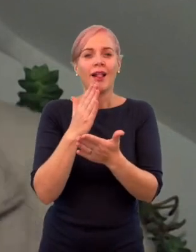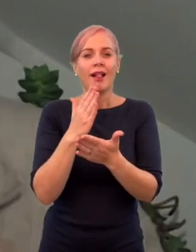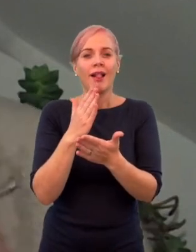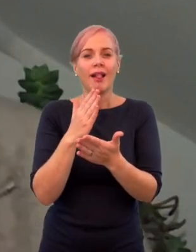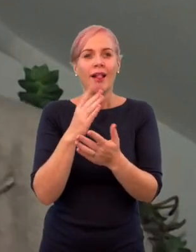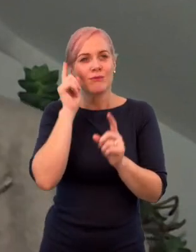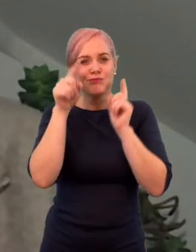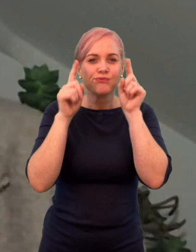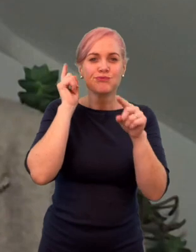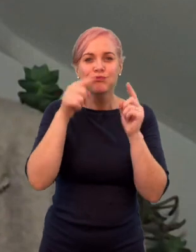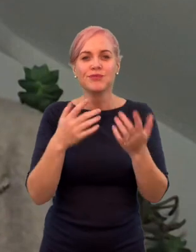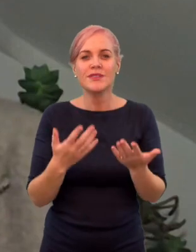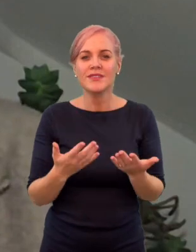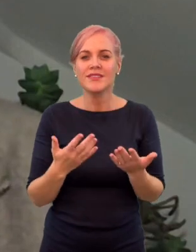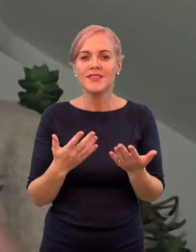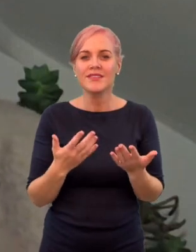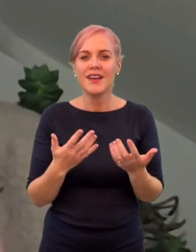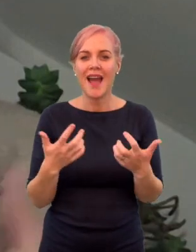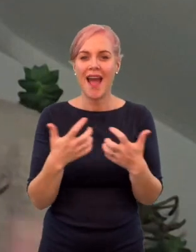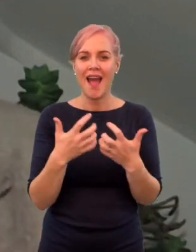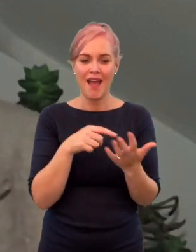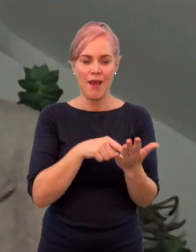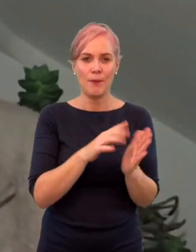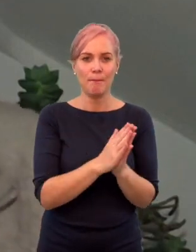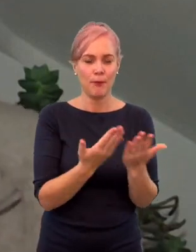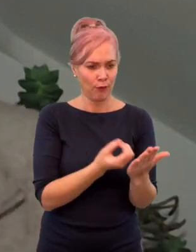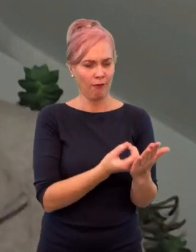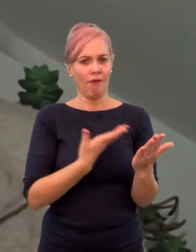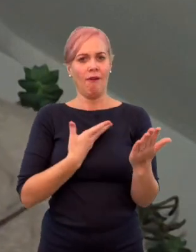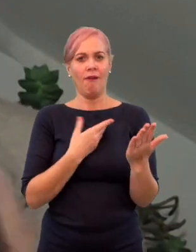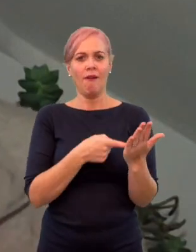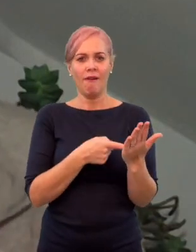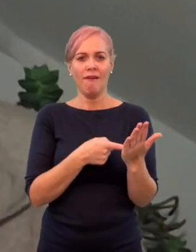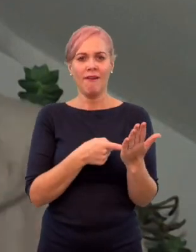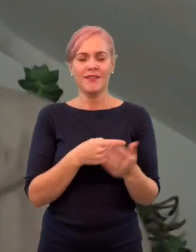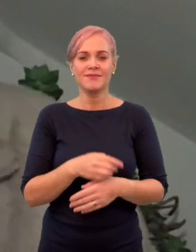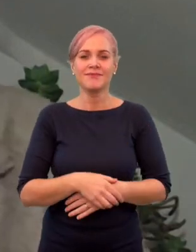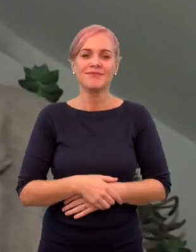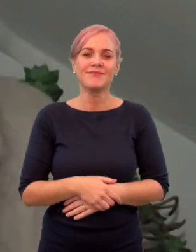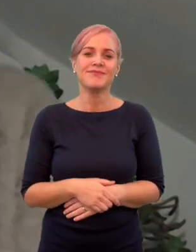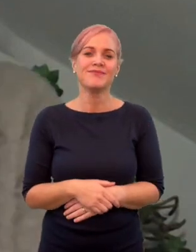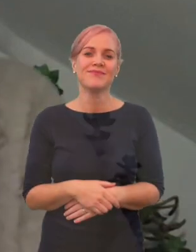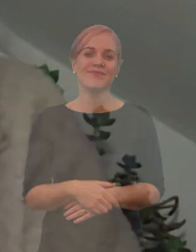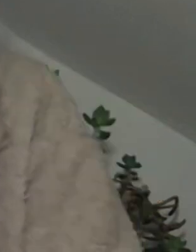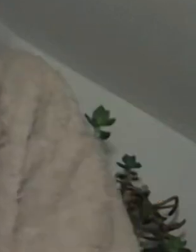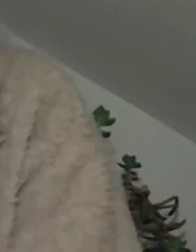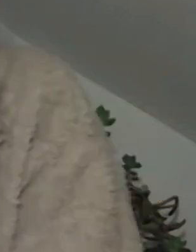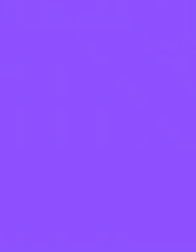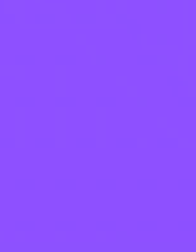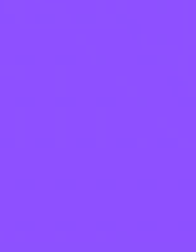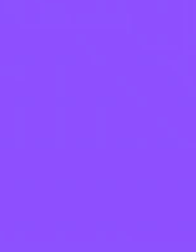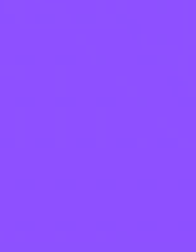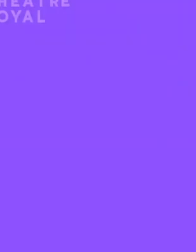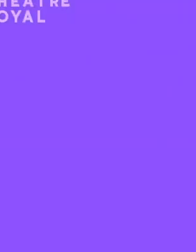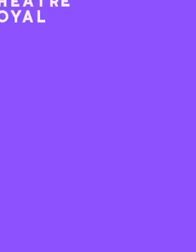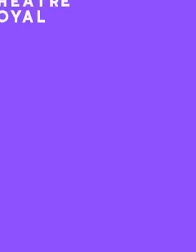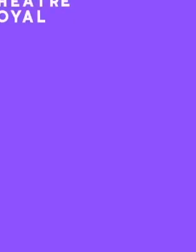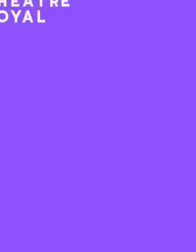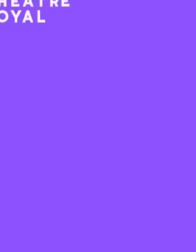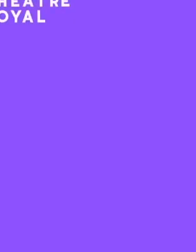just felt like, um, there was real space to be inventive, which is how the books really comes across to me. So, um,